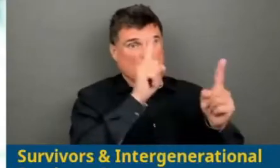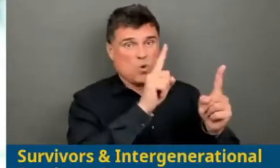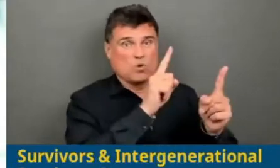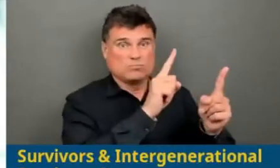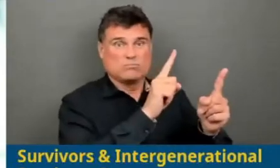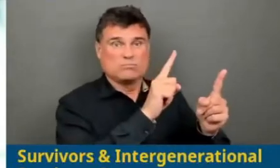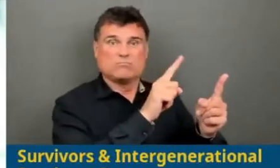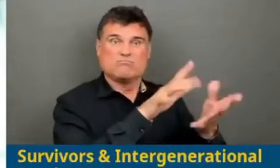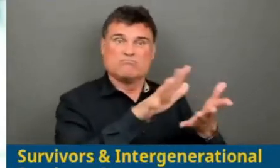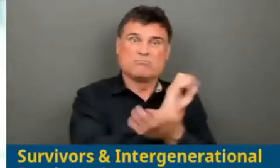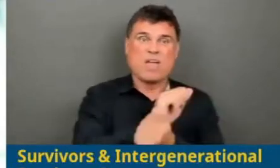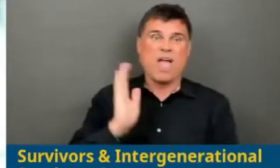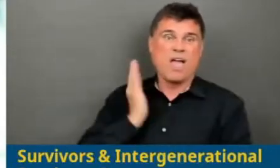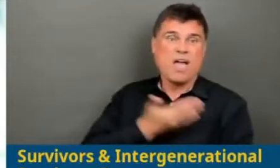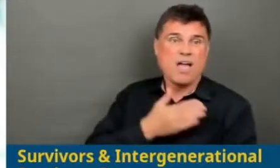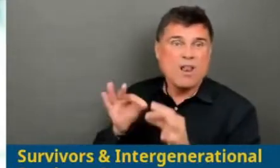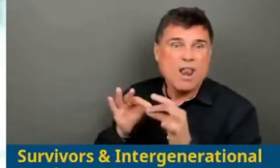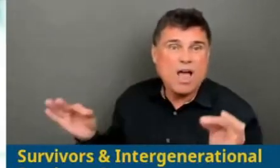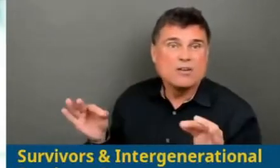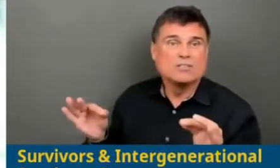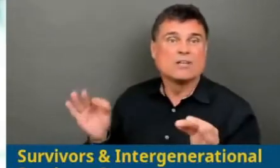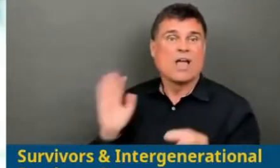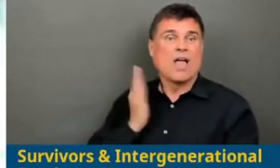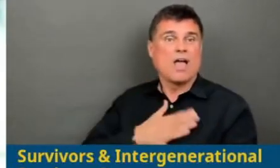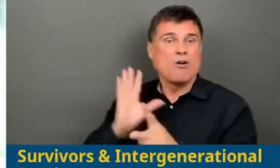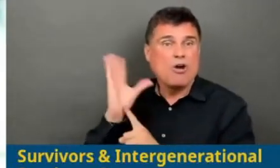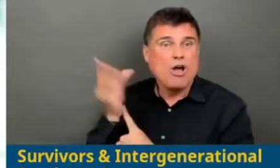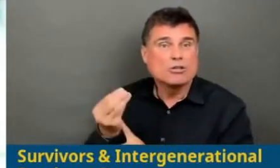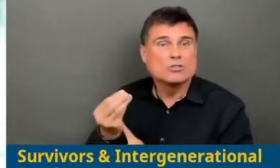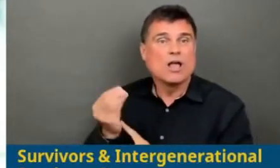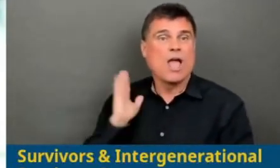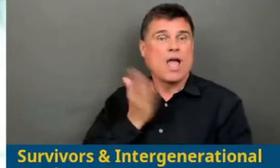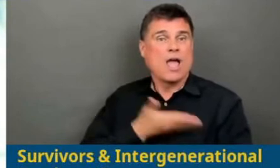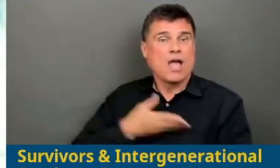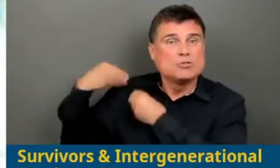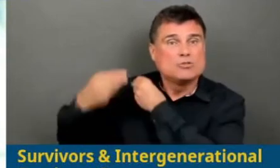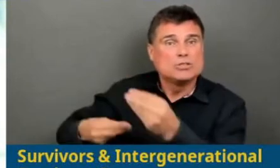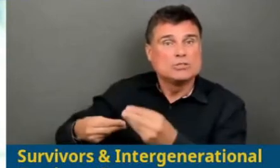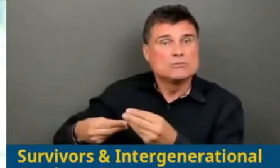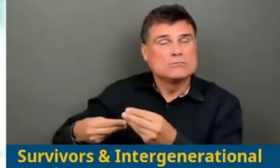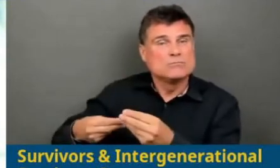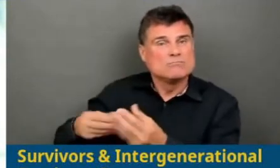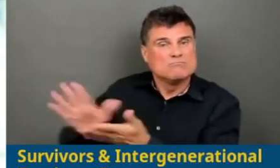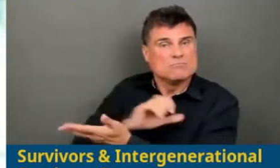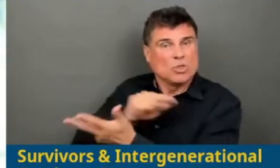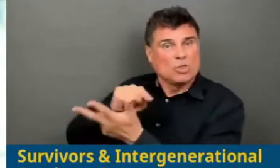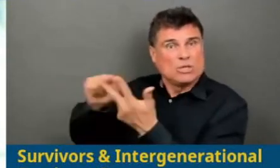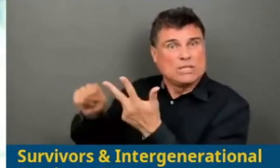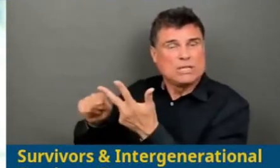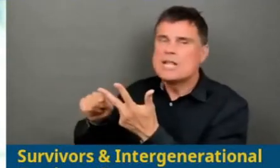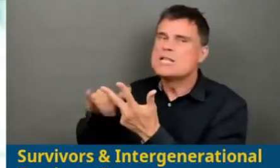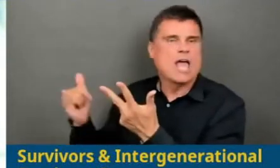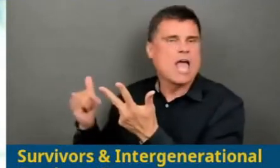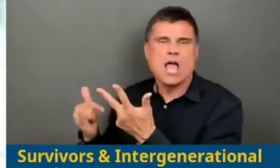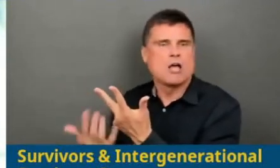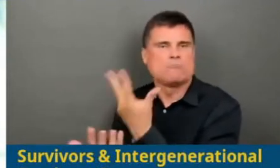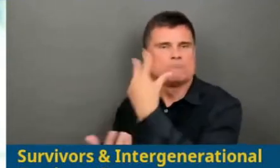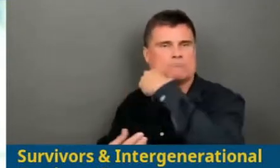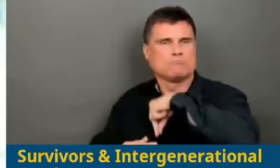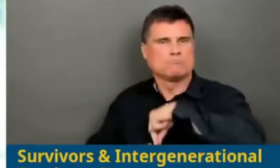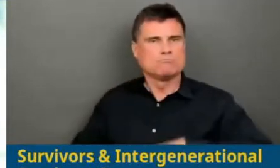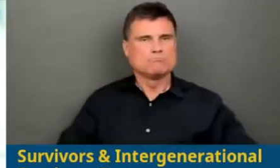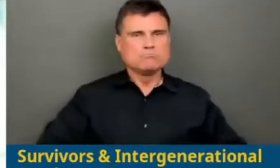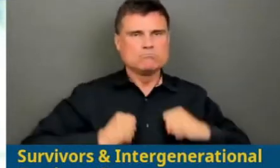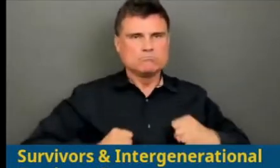traditions, will now be our greatest strength. I encourage our leaders and